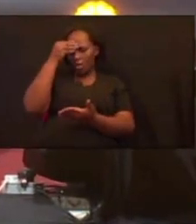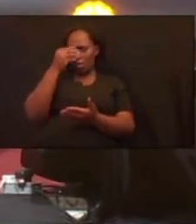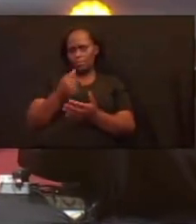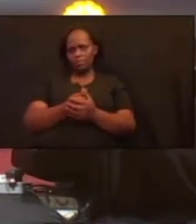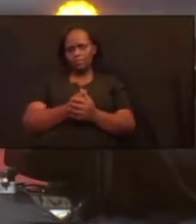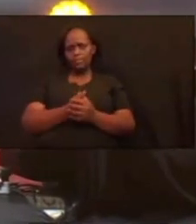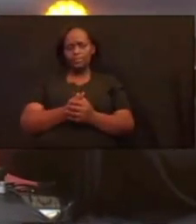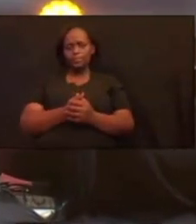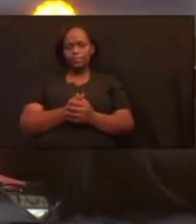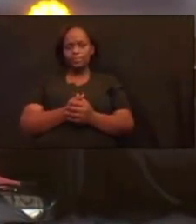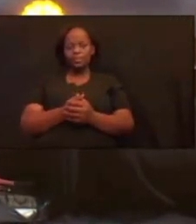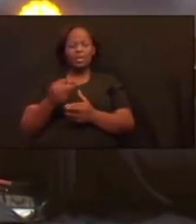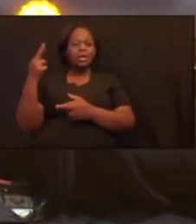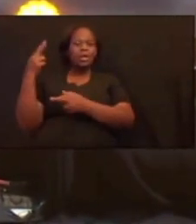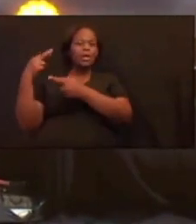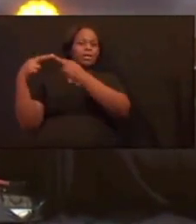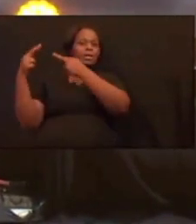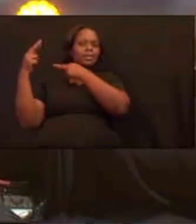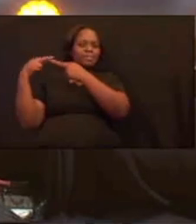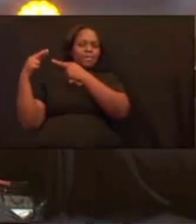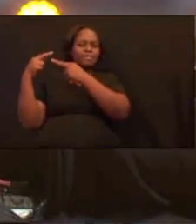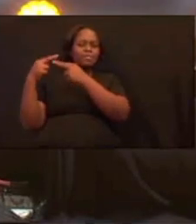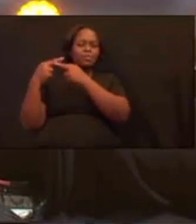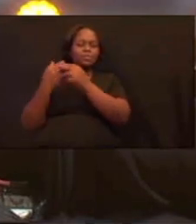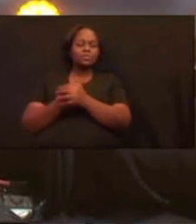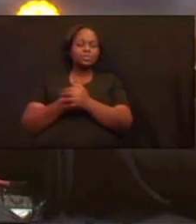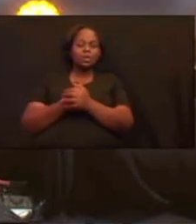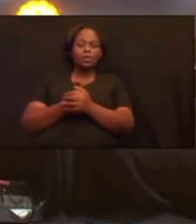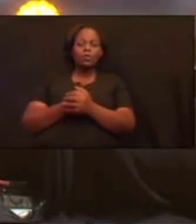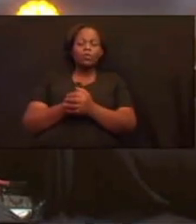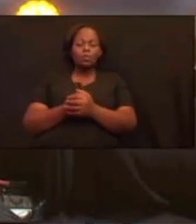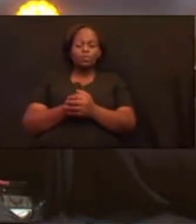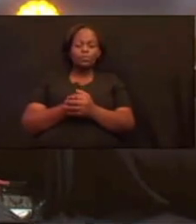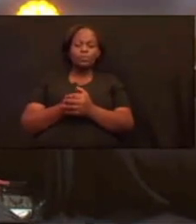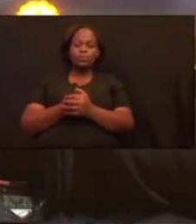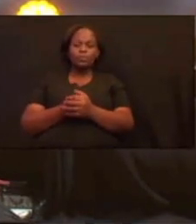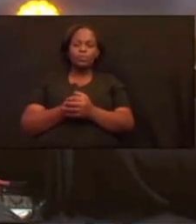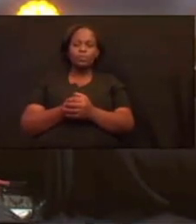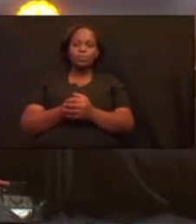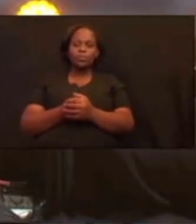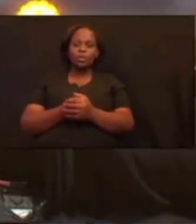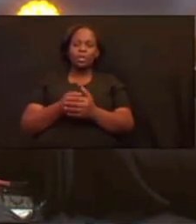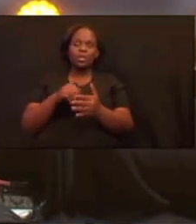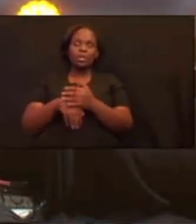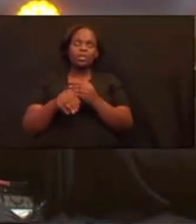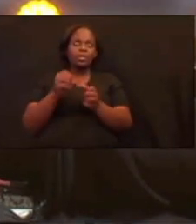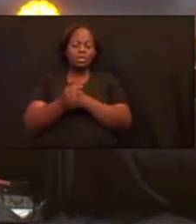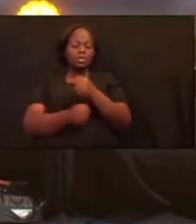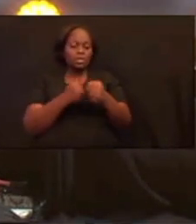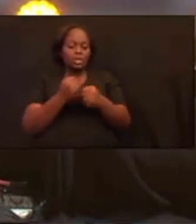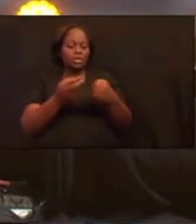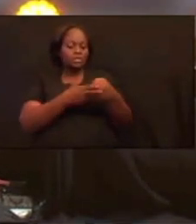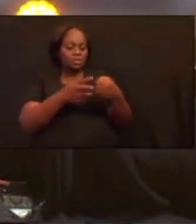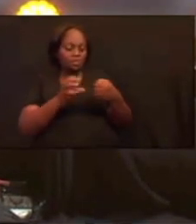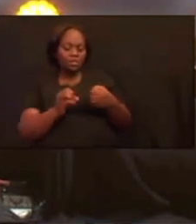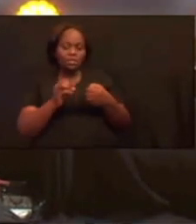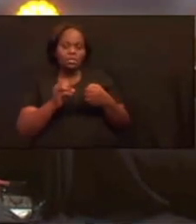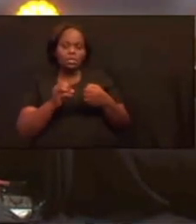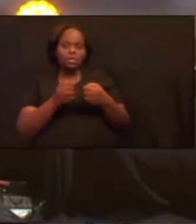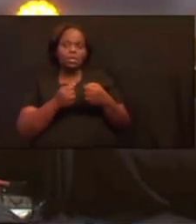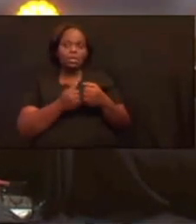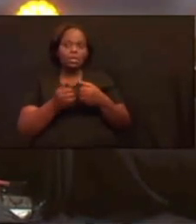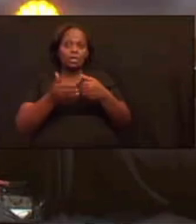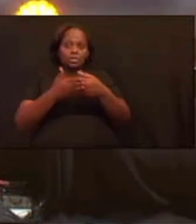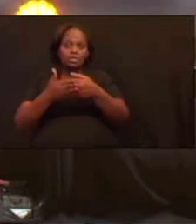If you study the revival of the 60s and 70s, they had what we call camp meetings, where you would dwell sometimes for